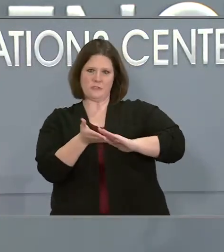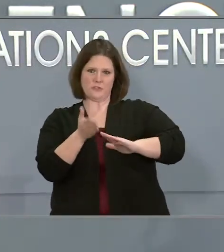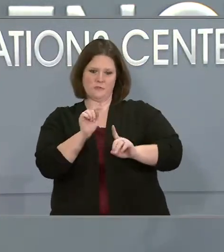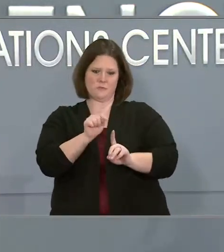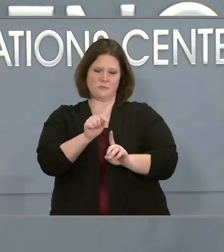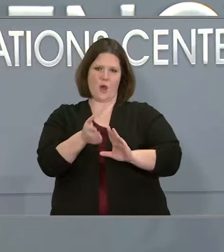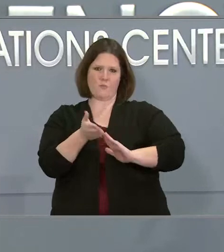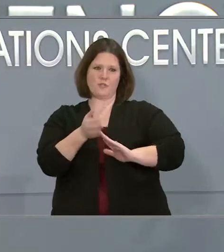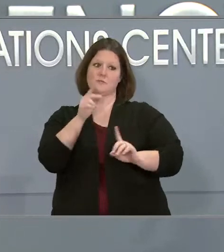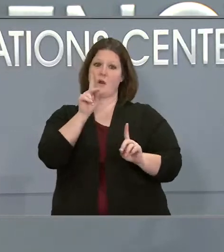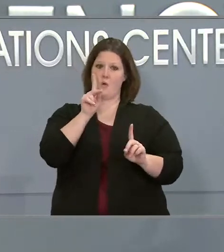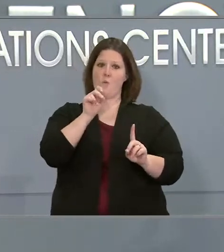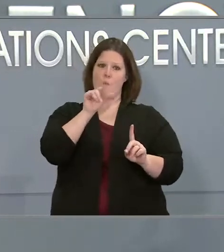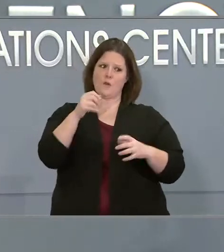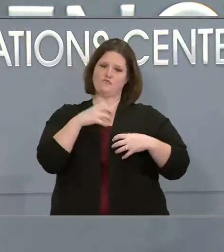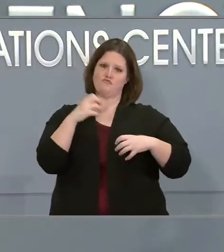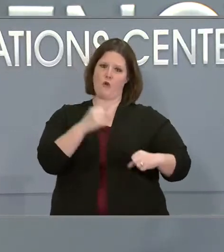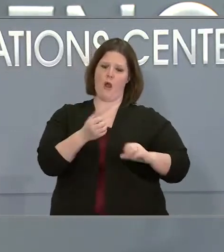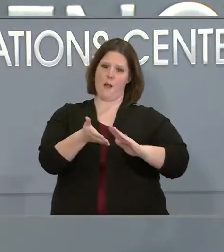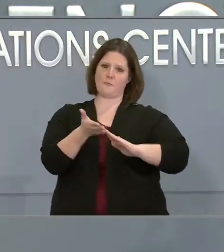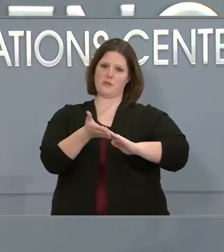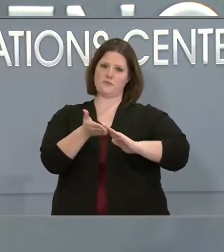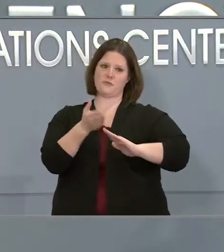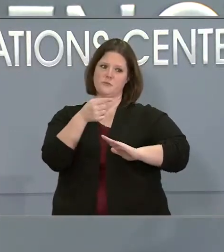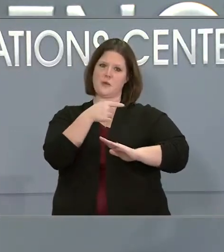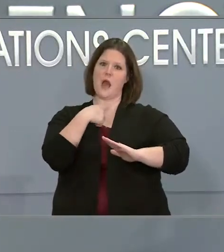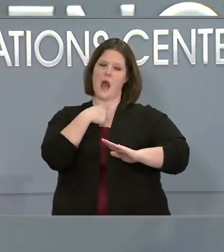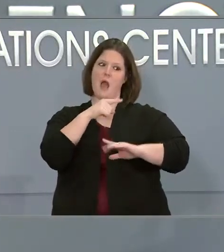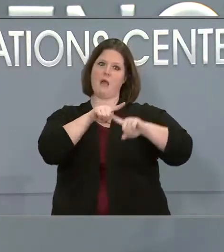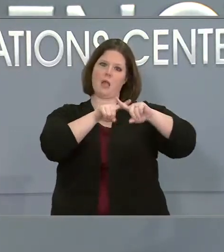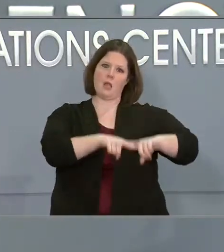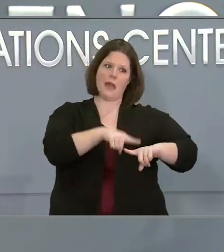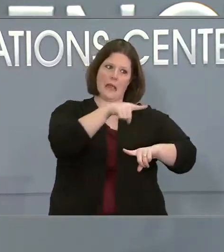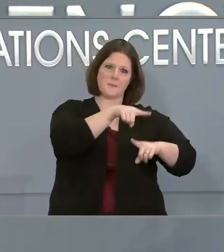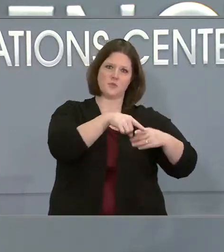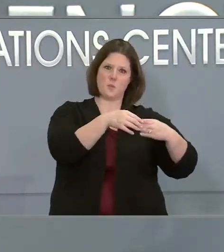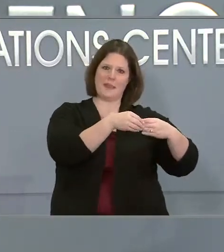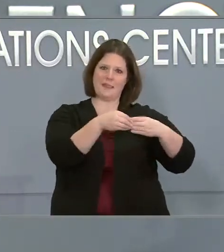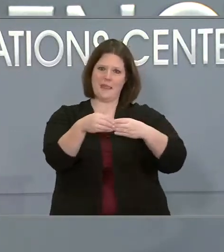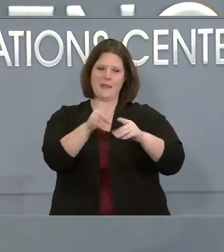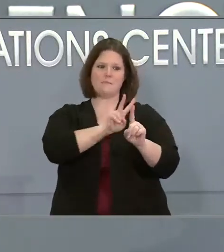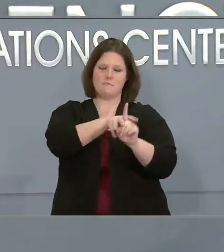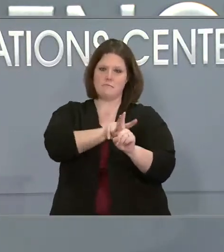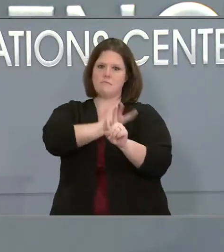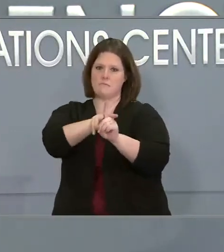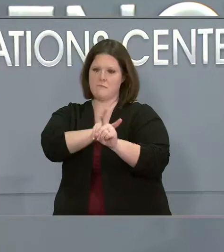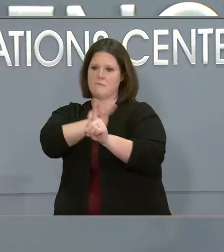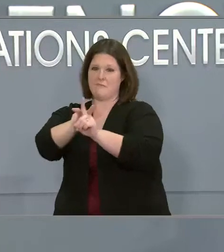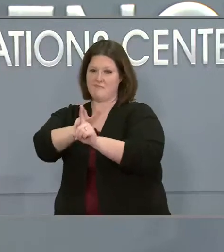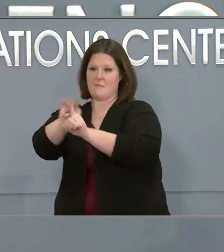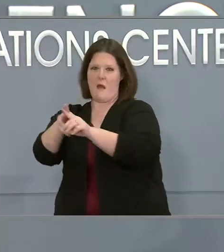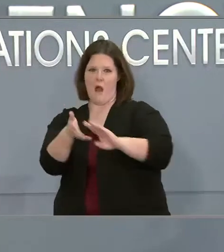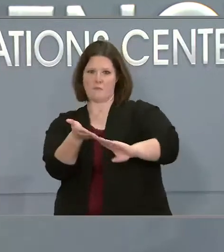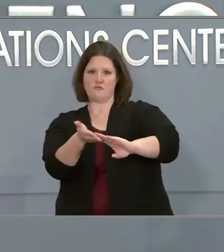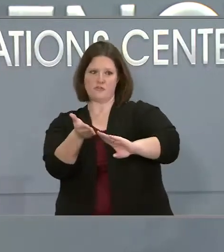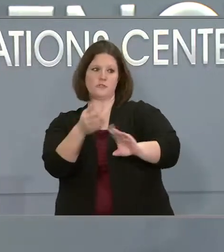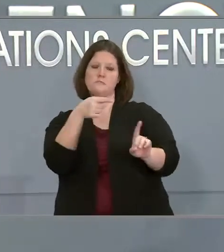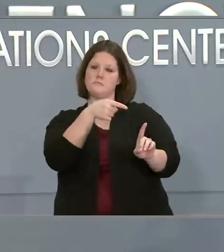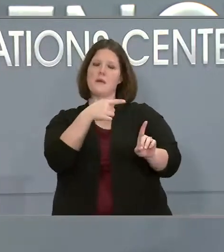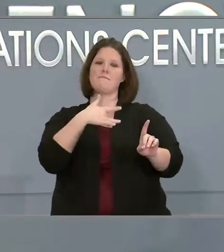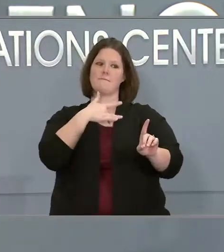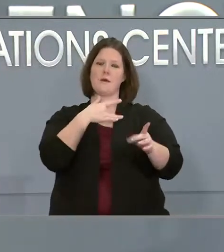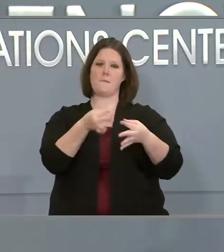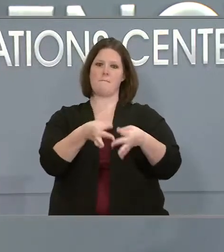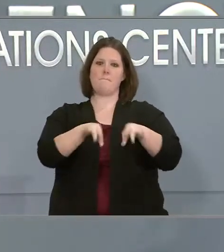Kinsley really shines, and I have leaned on him so much to lead our operations. So I think him stepping into that role is